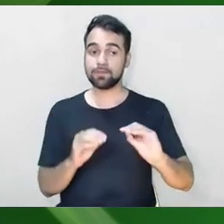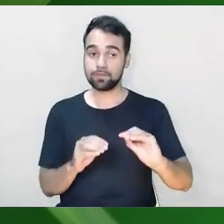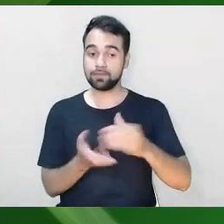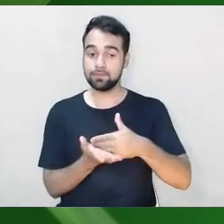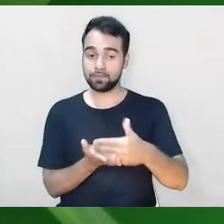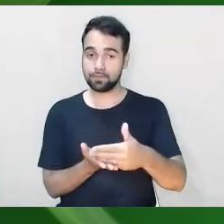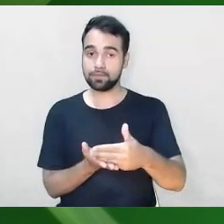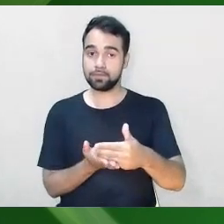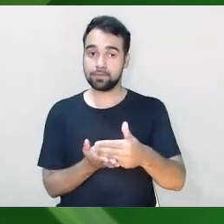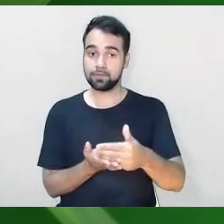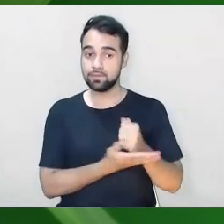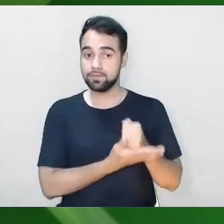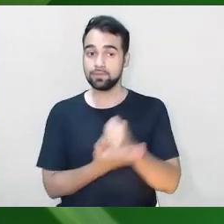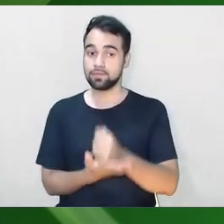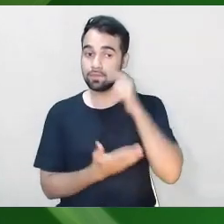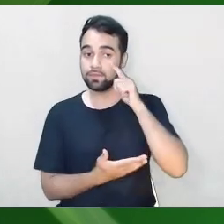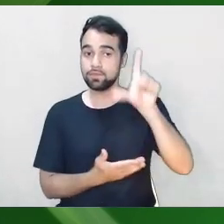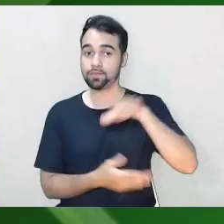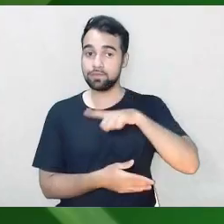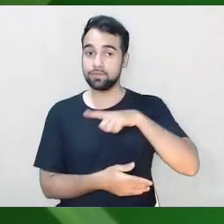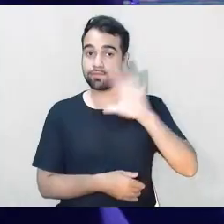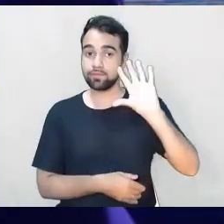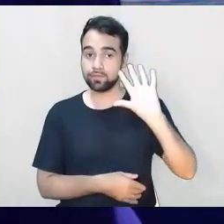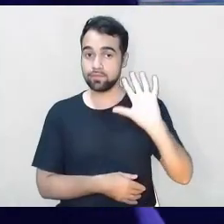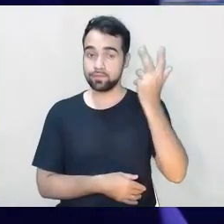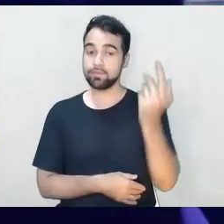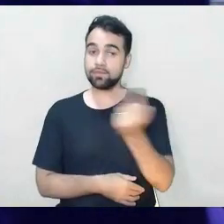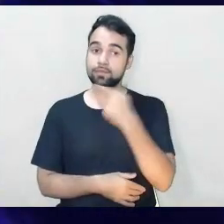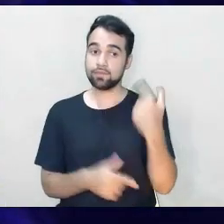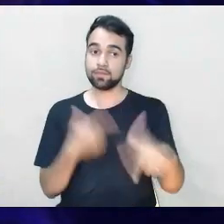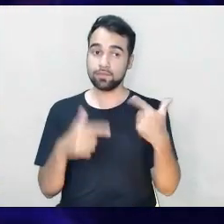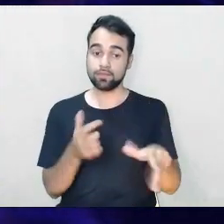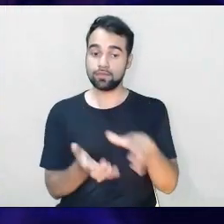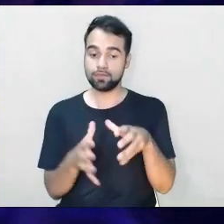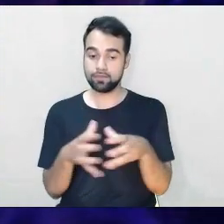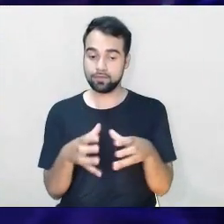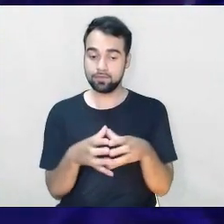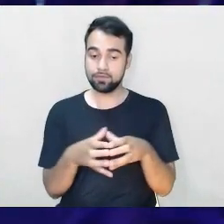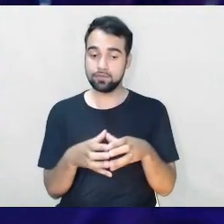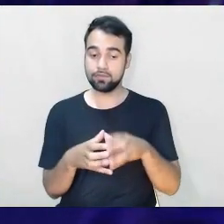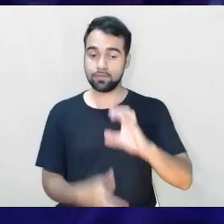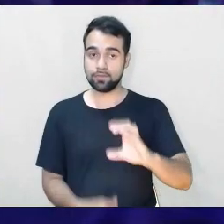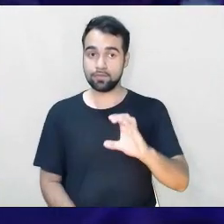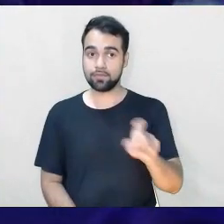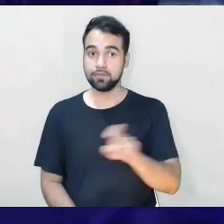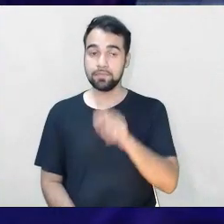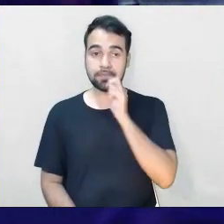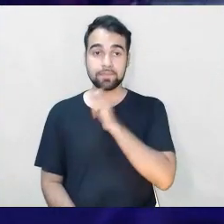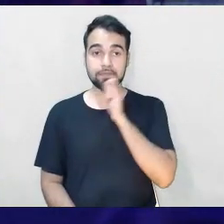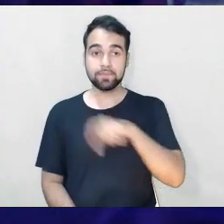this gain comes in. That's right, you see. There are certain situations that we've been working, especially in our CX